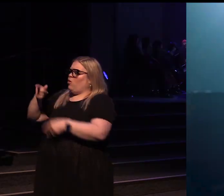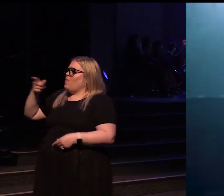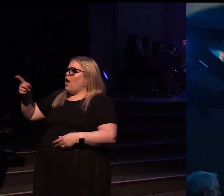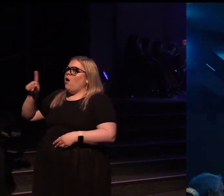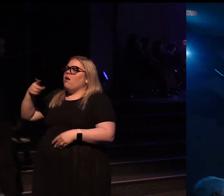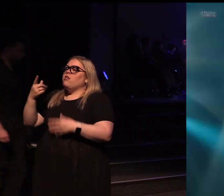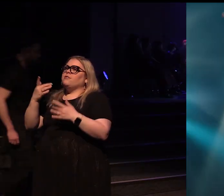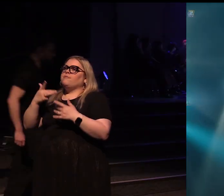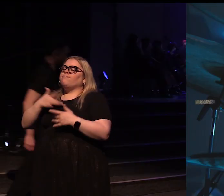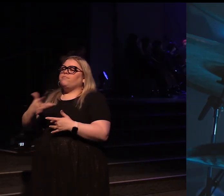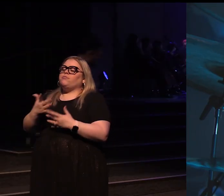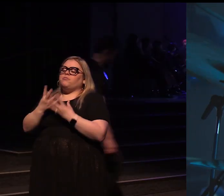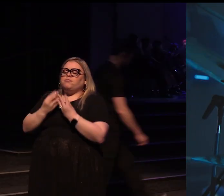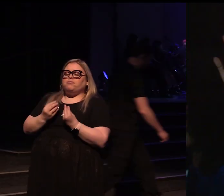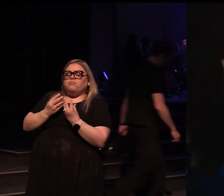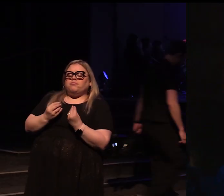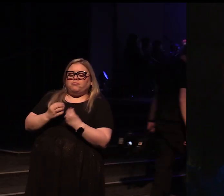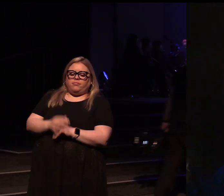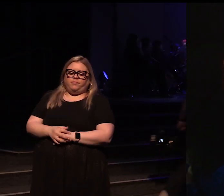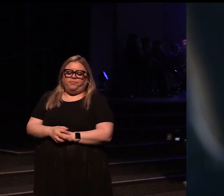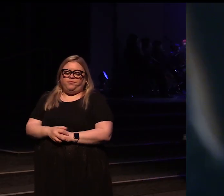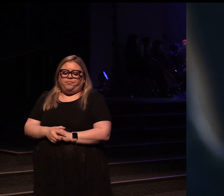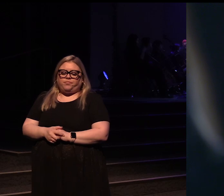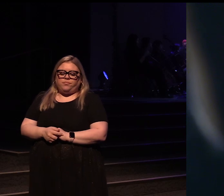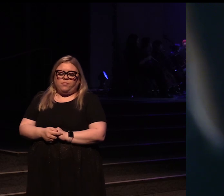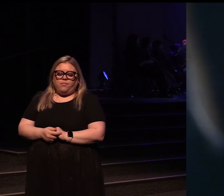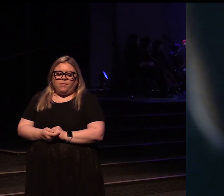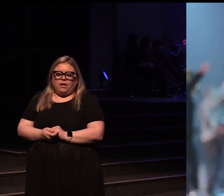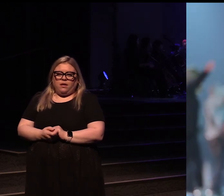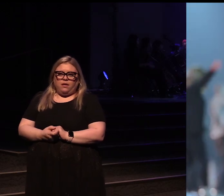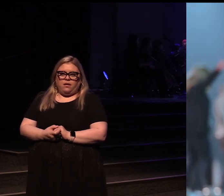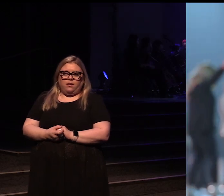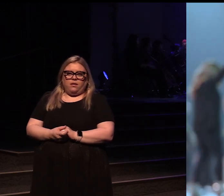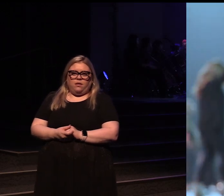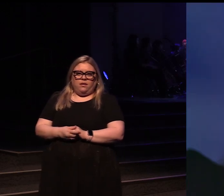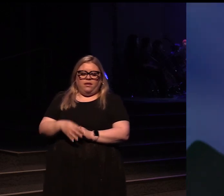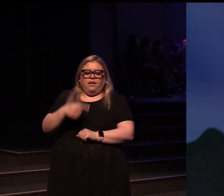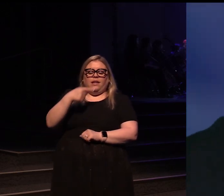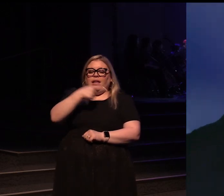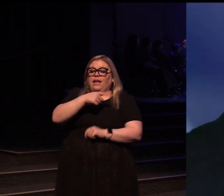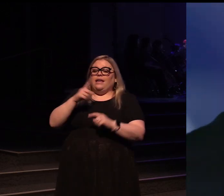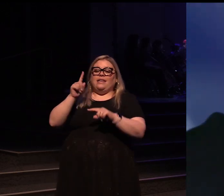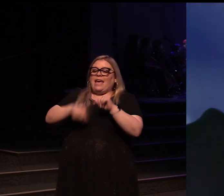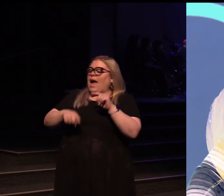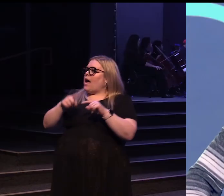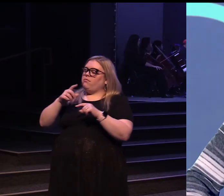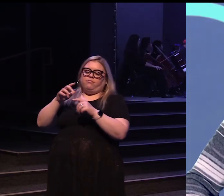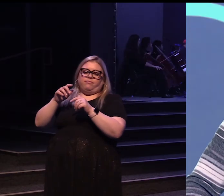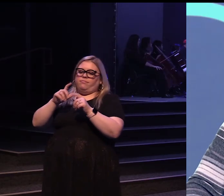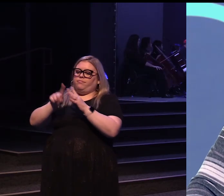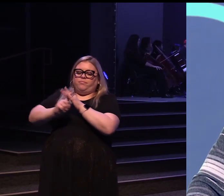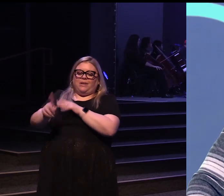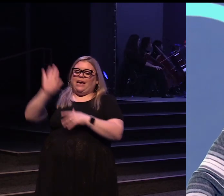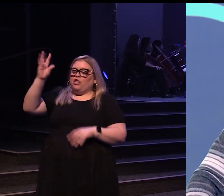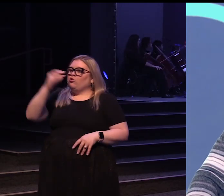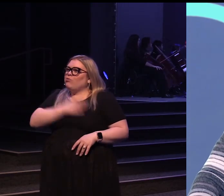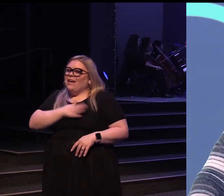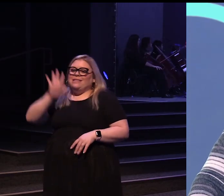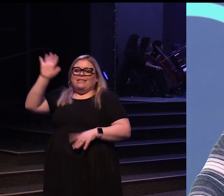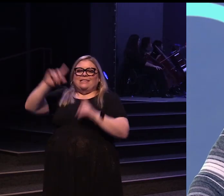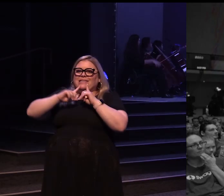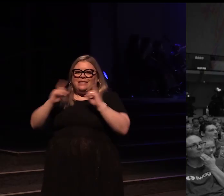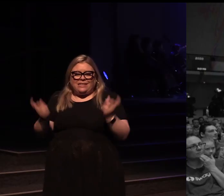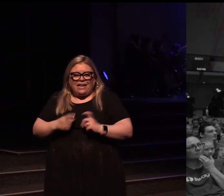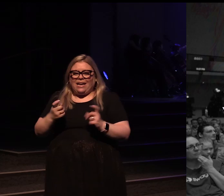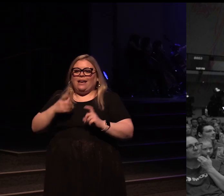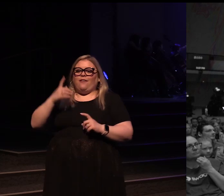whisper. You can't outrun his grace. You can't outsend his love. Jesus told this outcast,